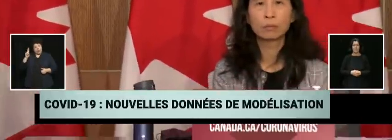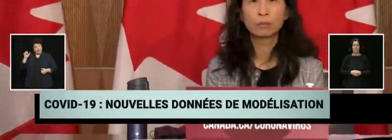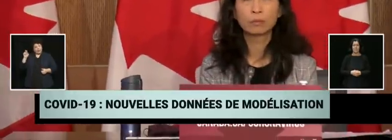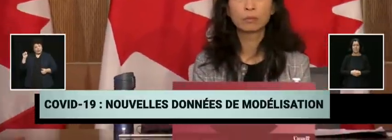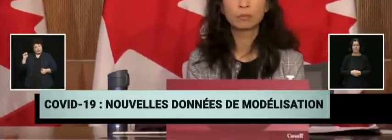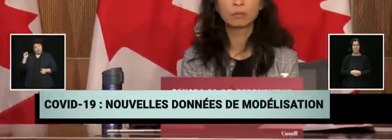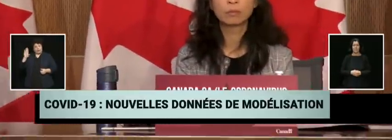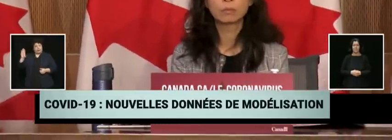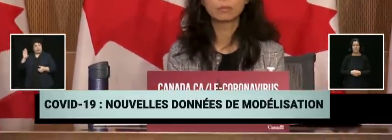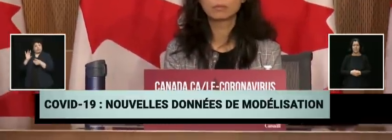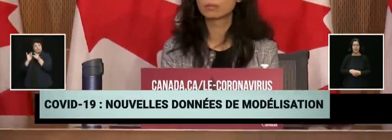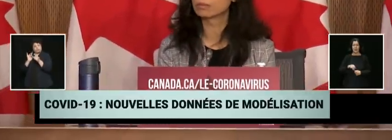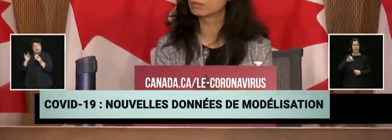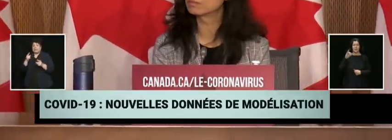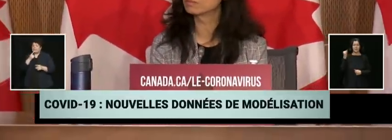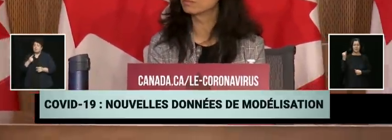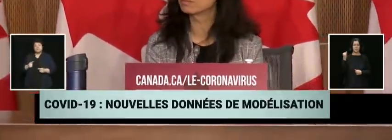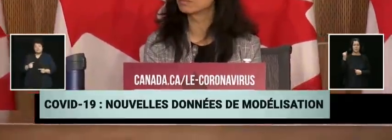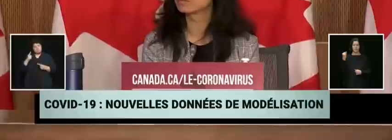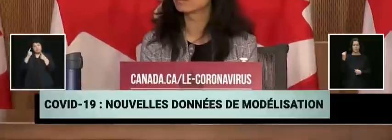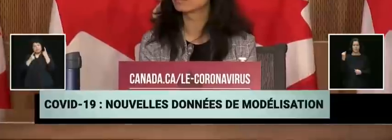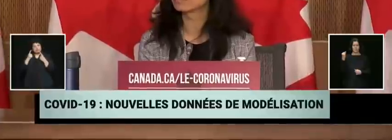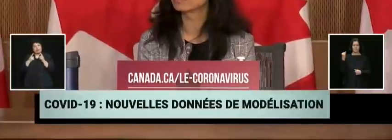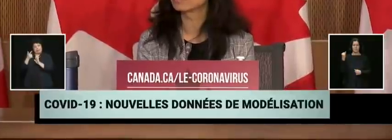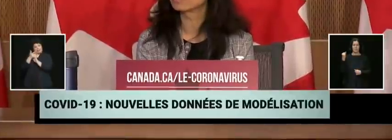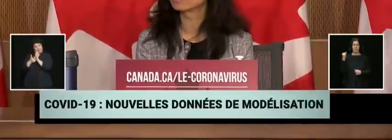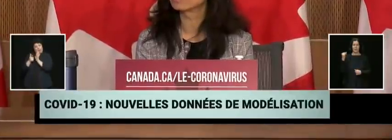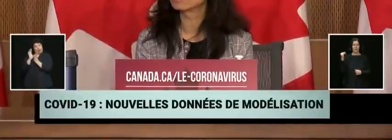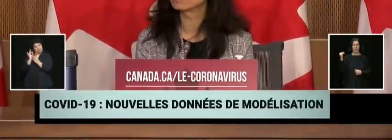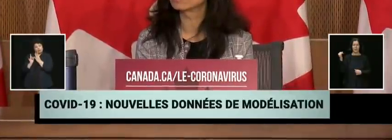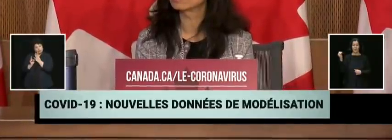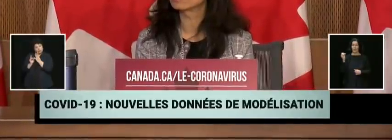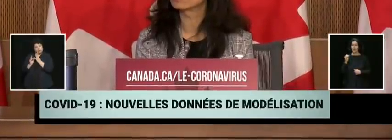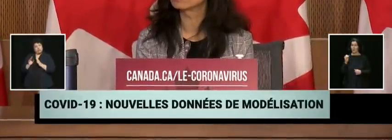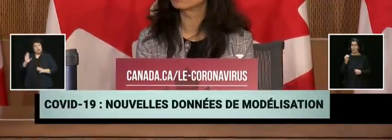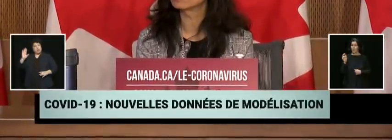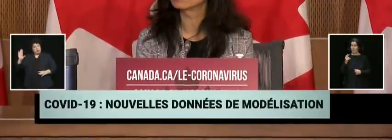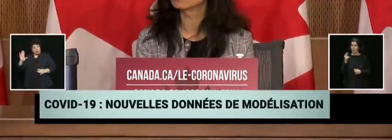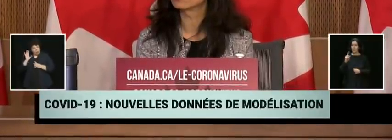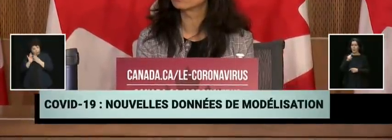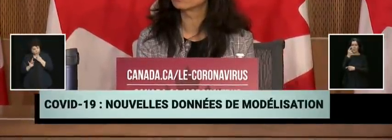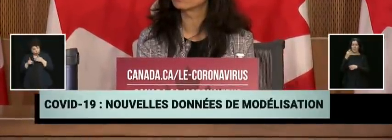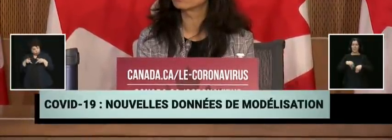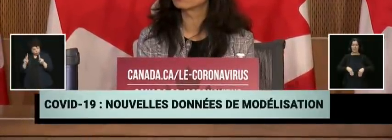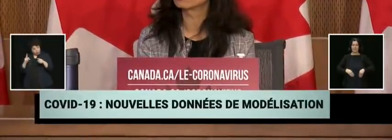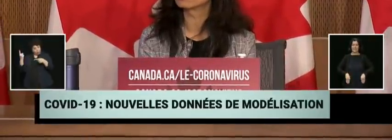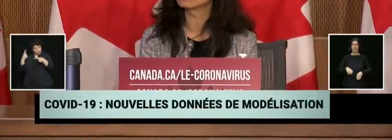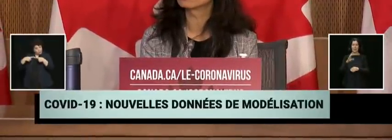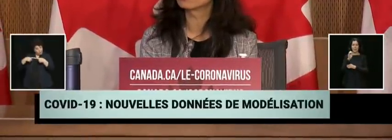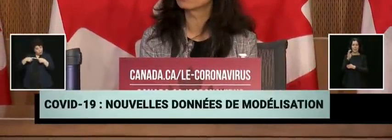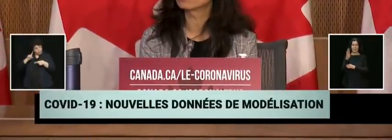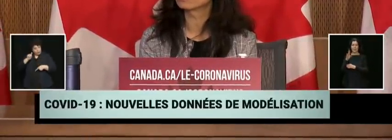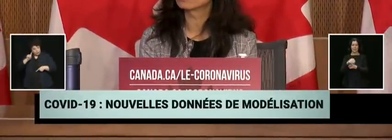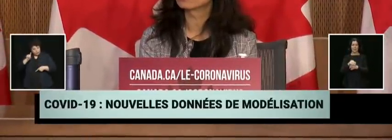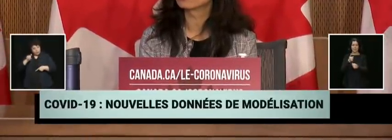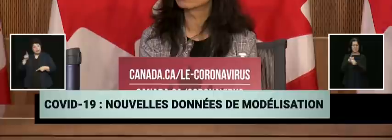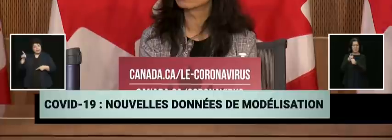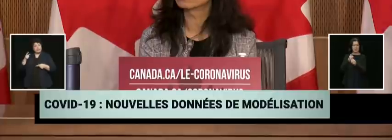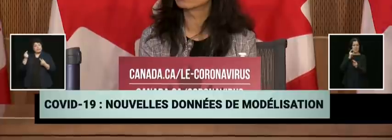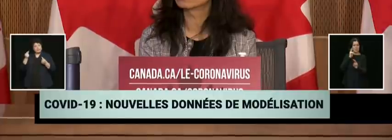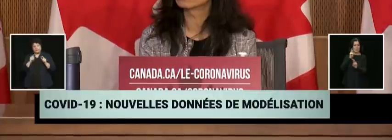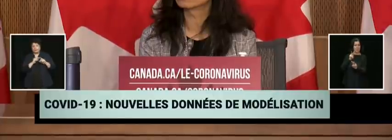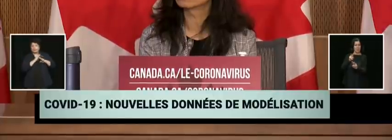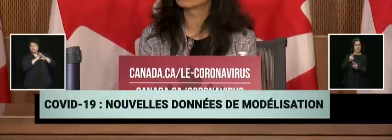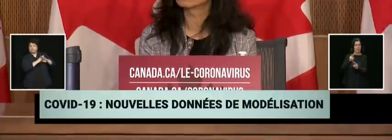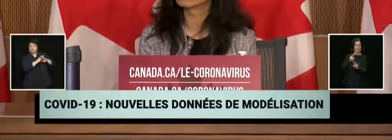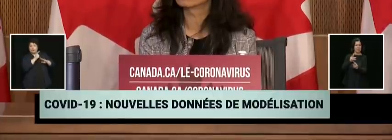legal options. What are their options when it comes to closing their borders to reduce the amount of infected people that are coming in, adopting a